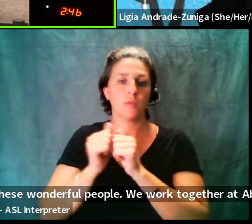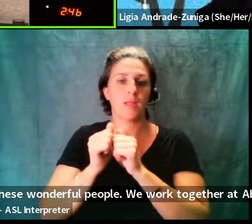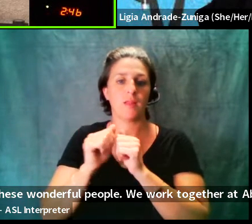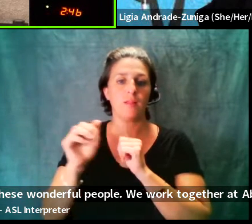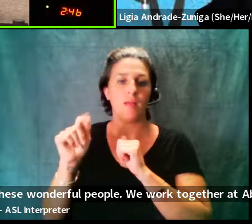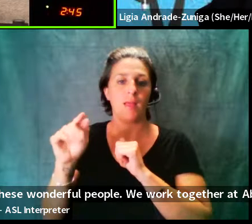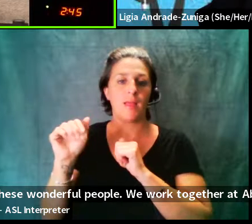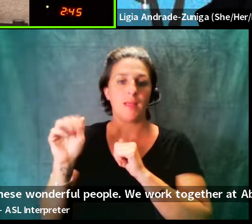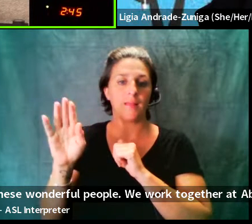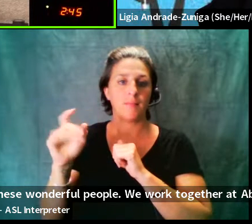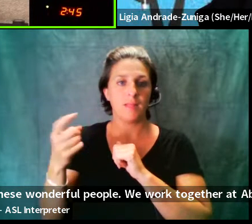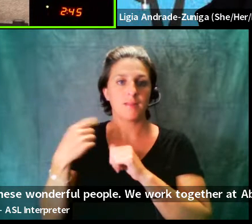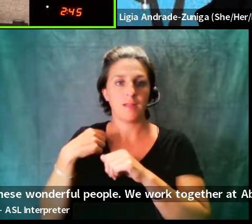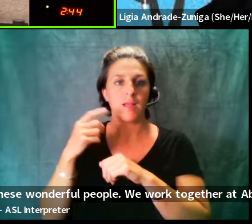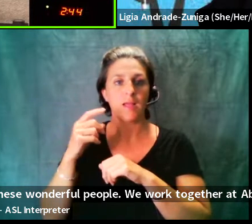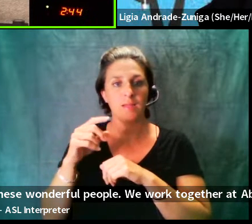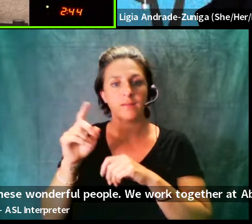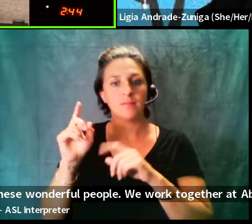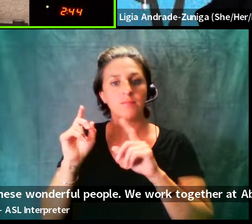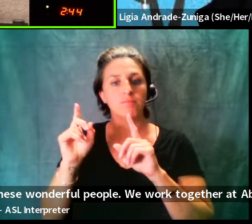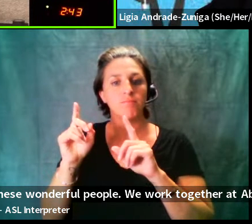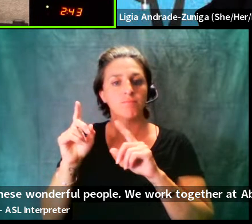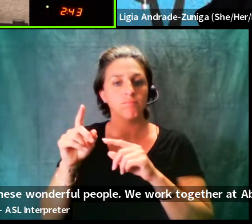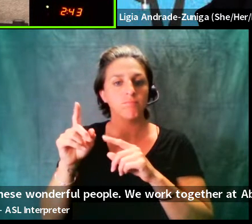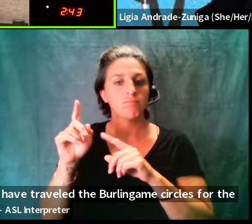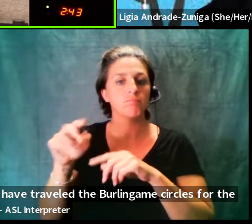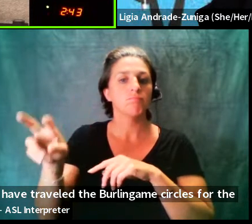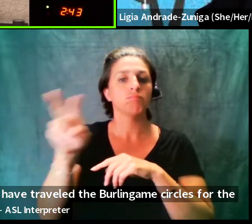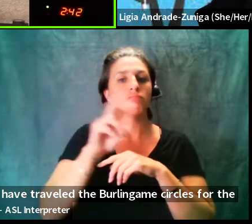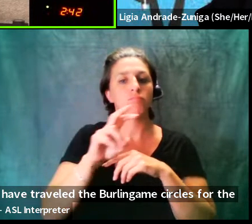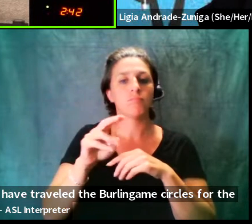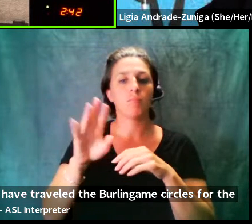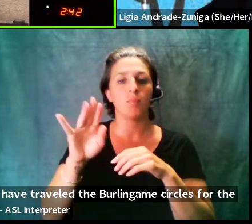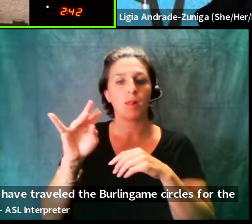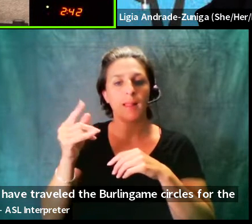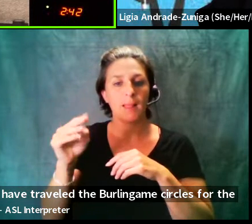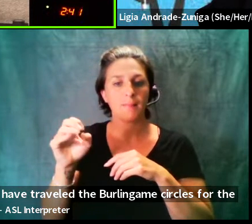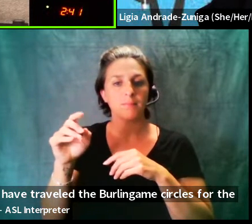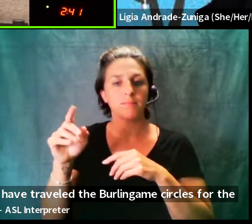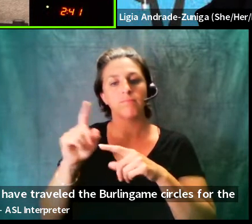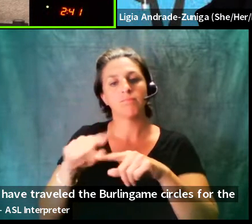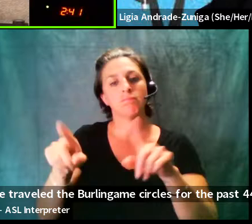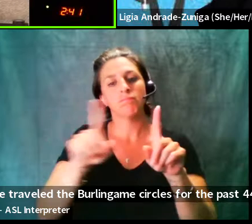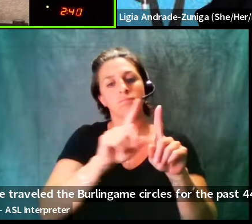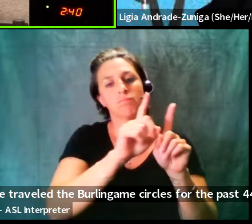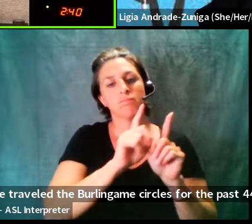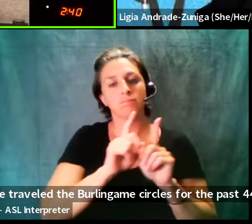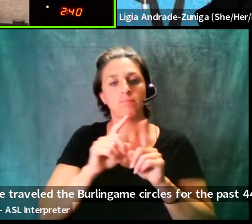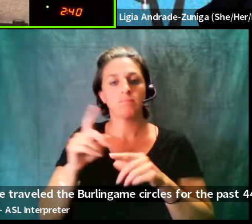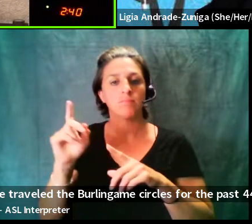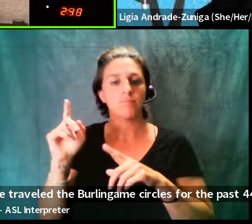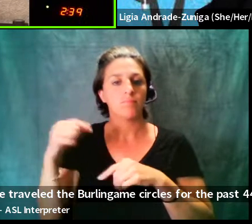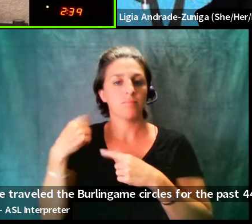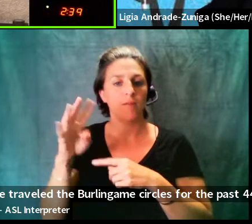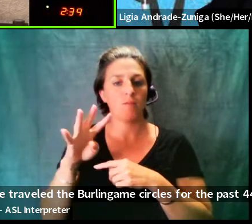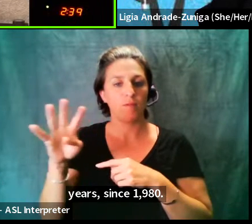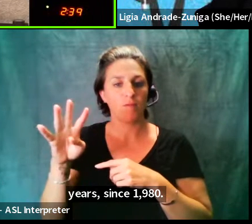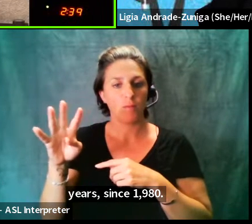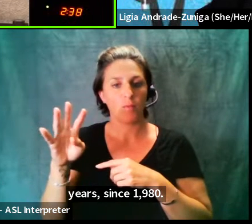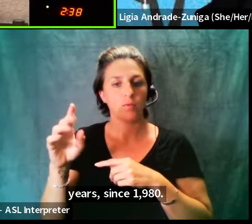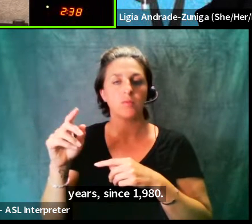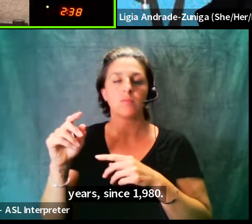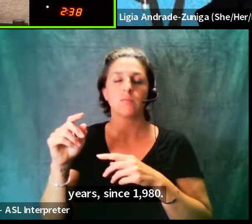I have traveled the Burlingame circles for the past 44 years, since 1980. I'm big on